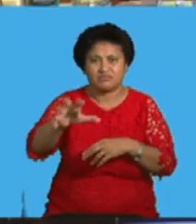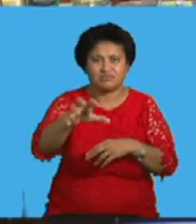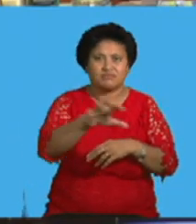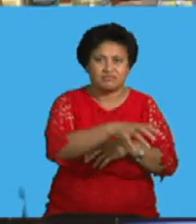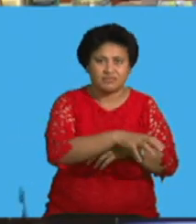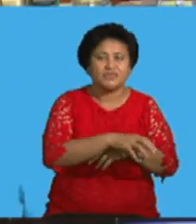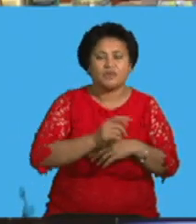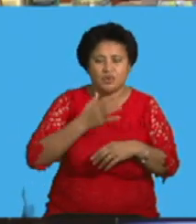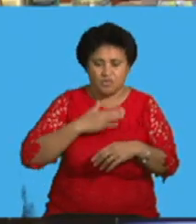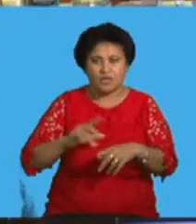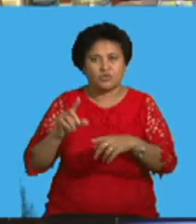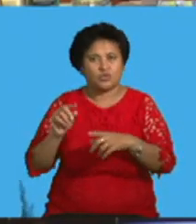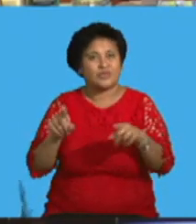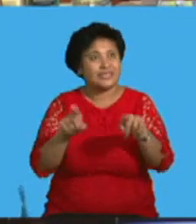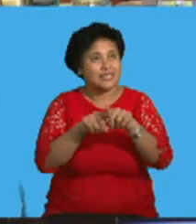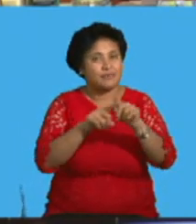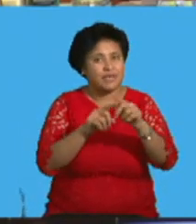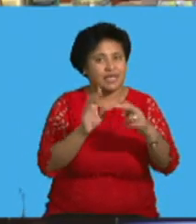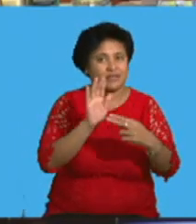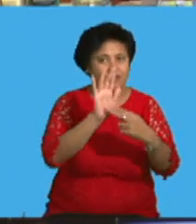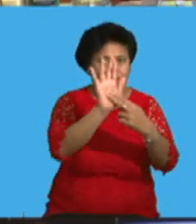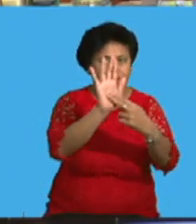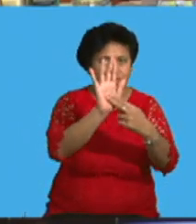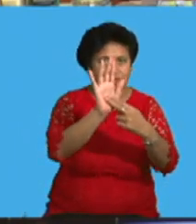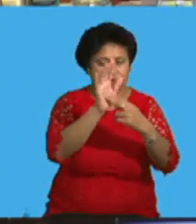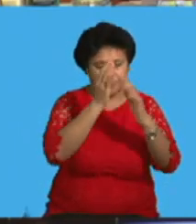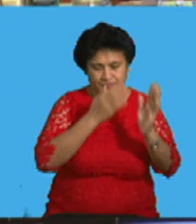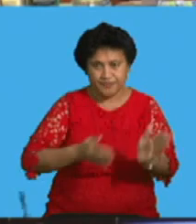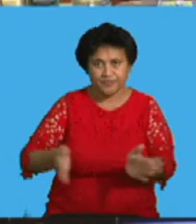Honorable Speaker, now let's look at the cooperative business.